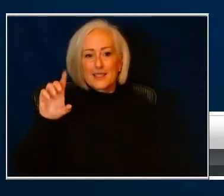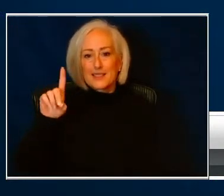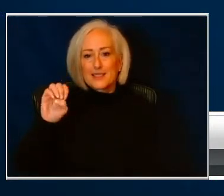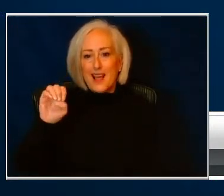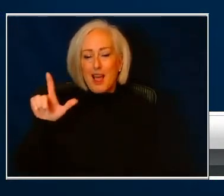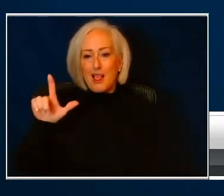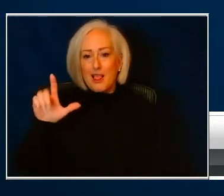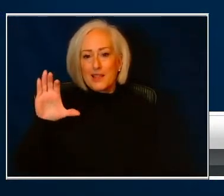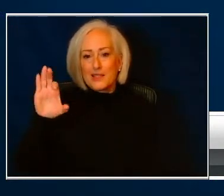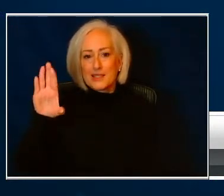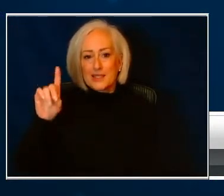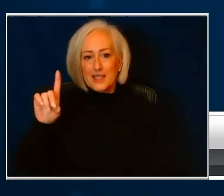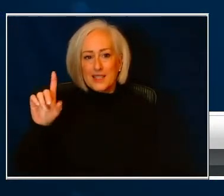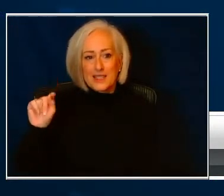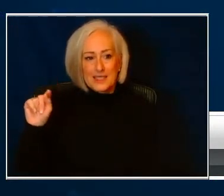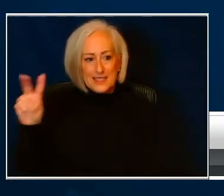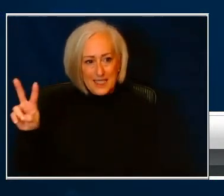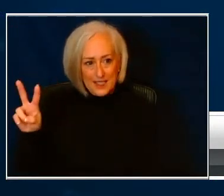WordPress,